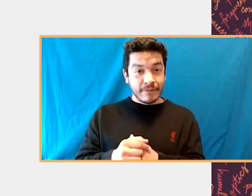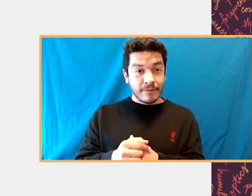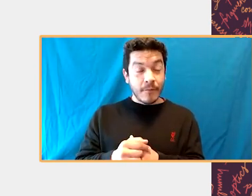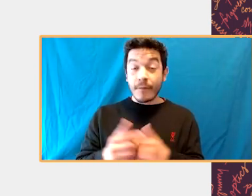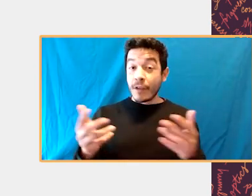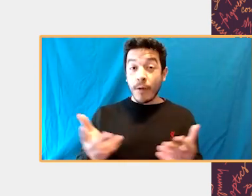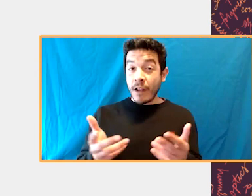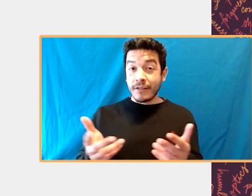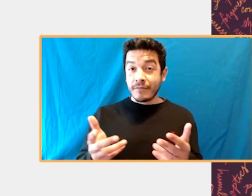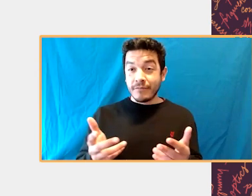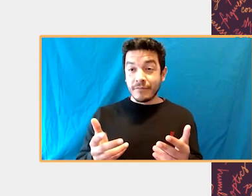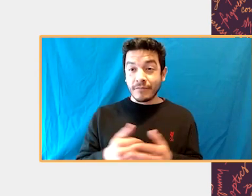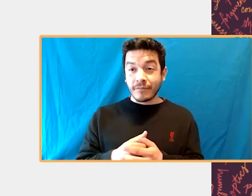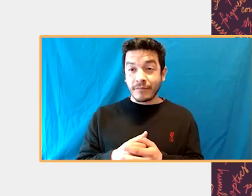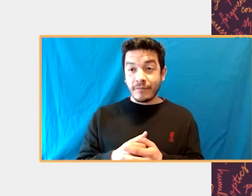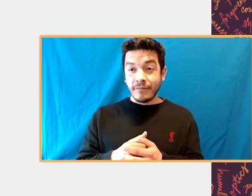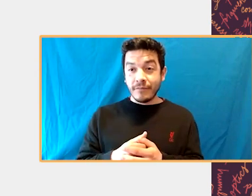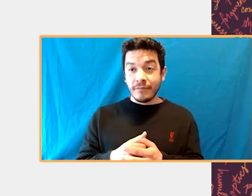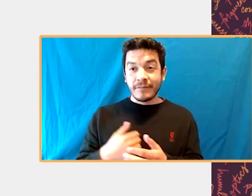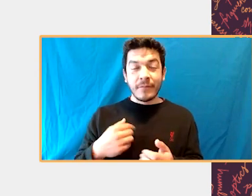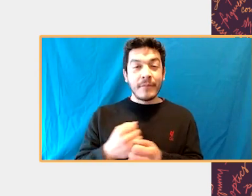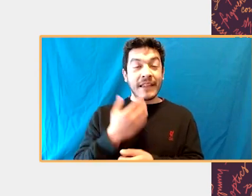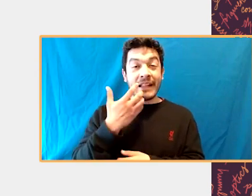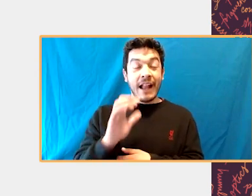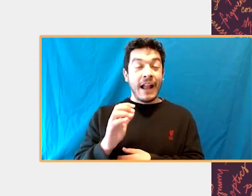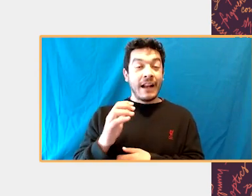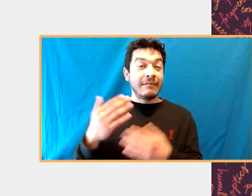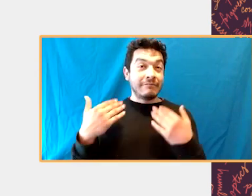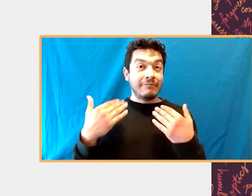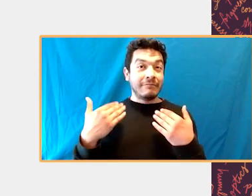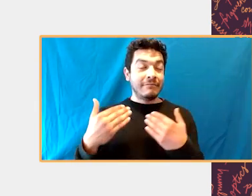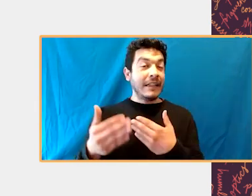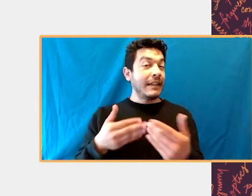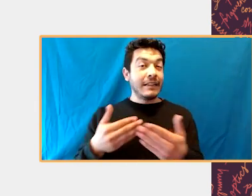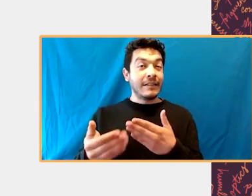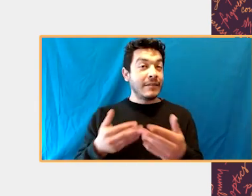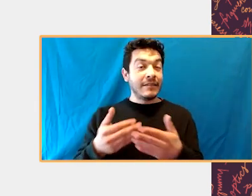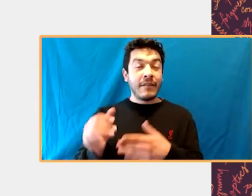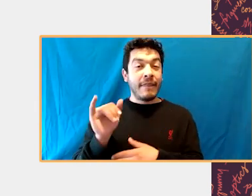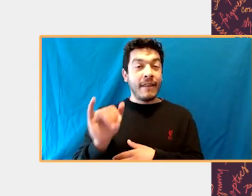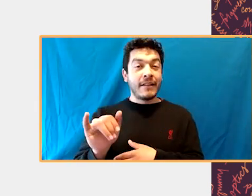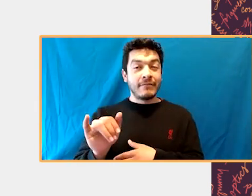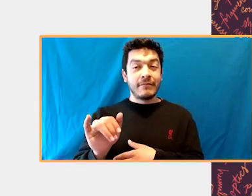And that is that, oh, I'm getting hot. Despite the fact that